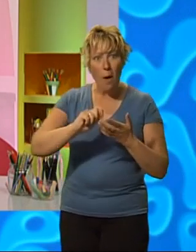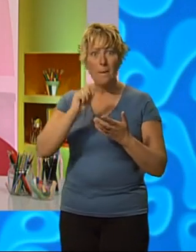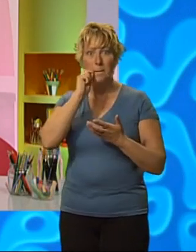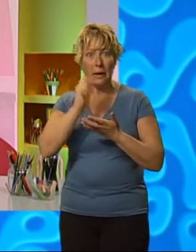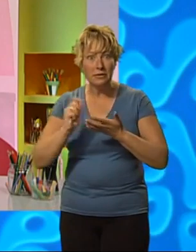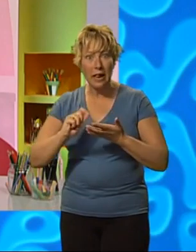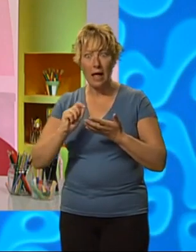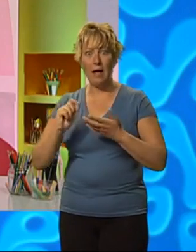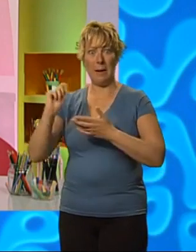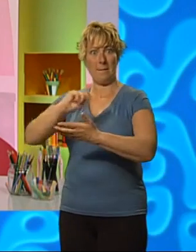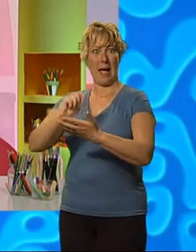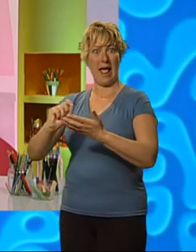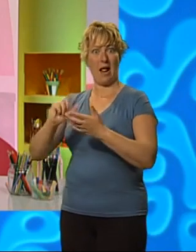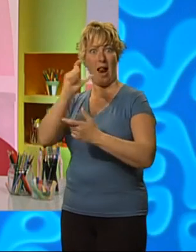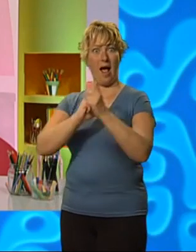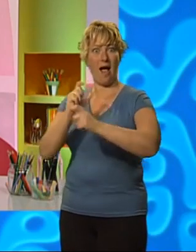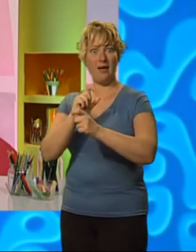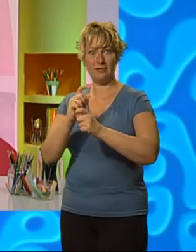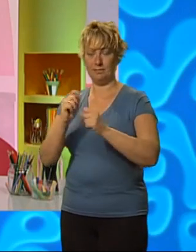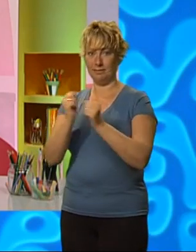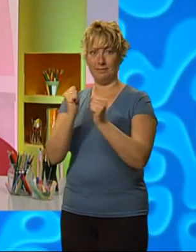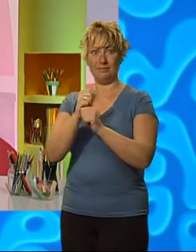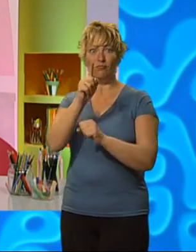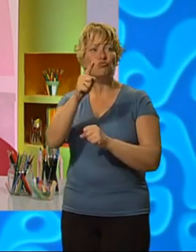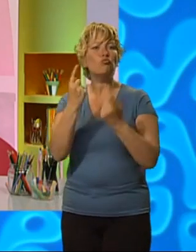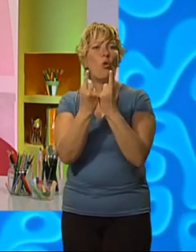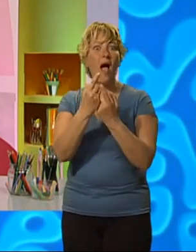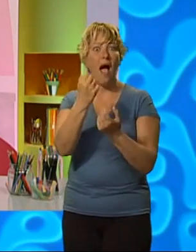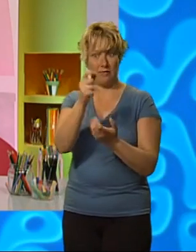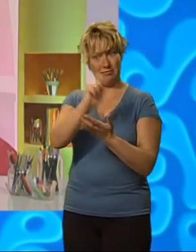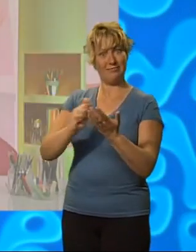pencils and felt tip pens to make pictures of your cuddly toys?